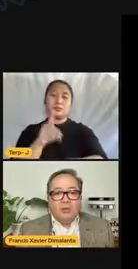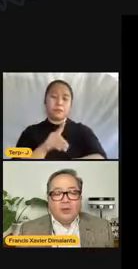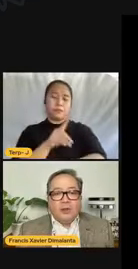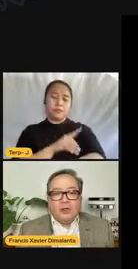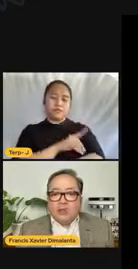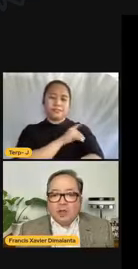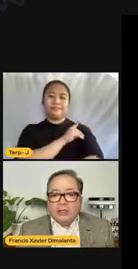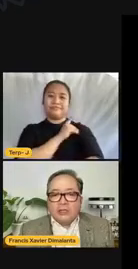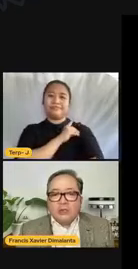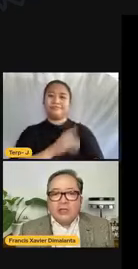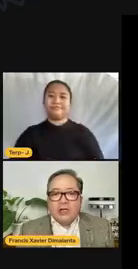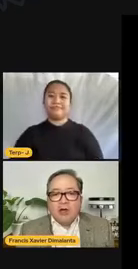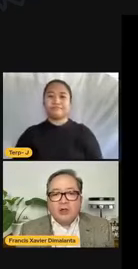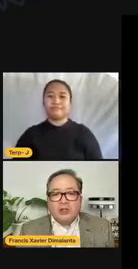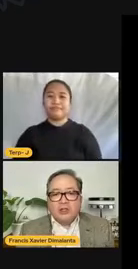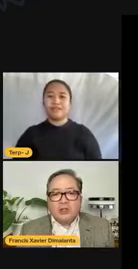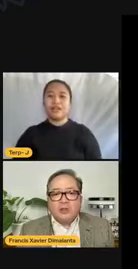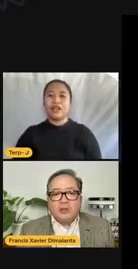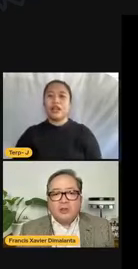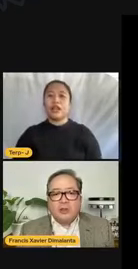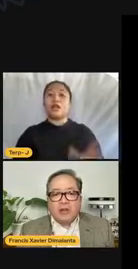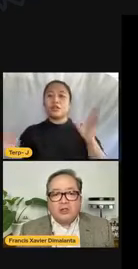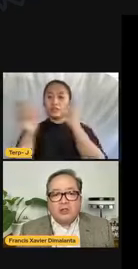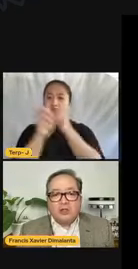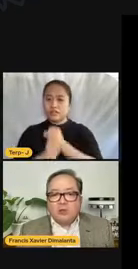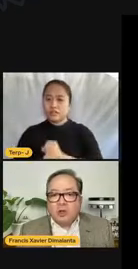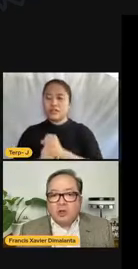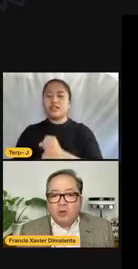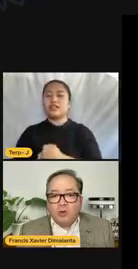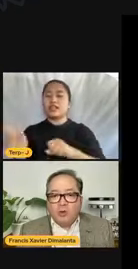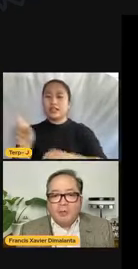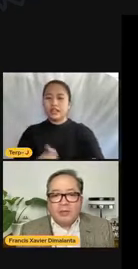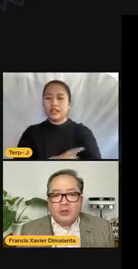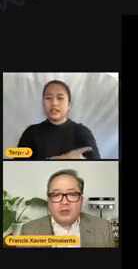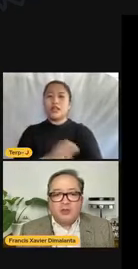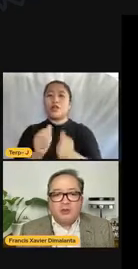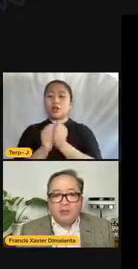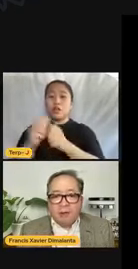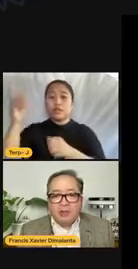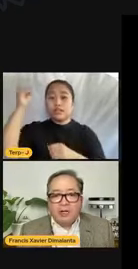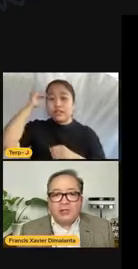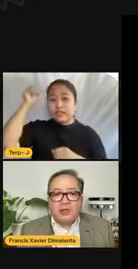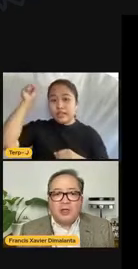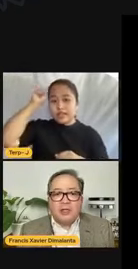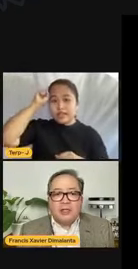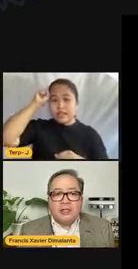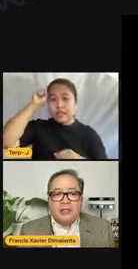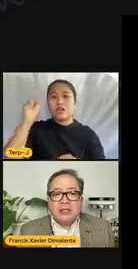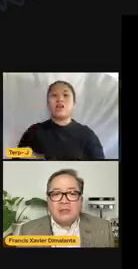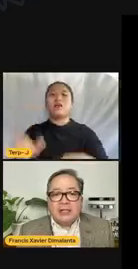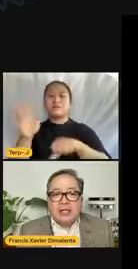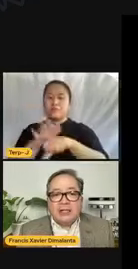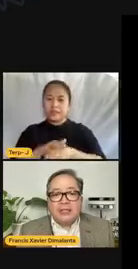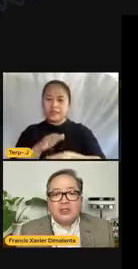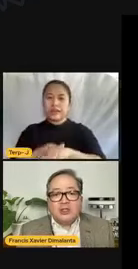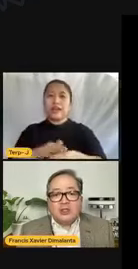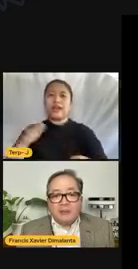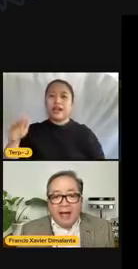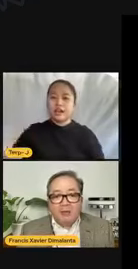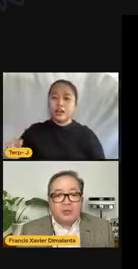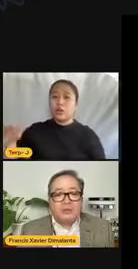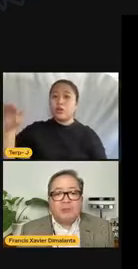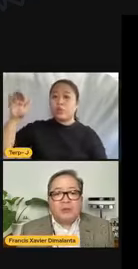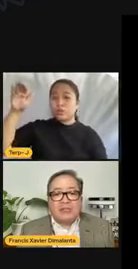So consolidation will take longer in children with Down syndrome. Slow growth and maturation of memory as well is limited